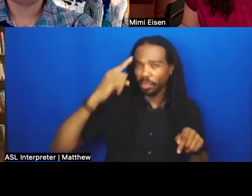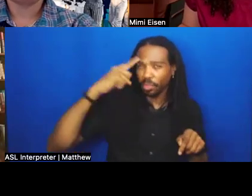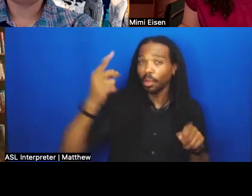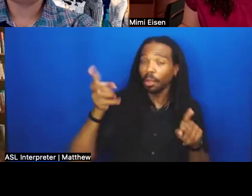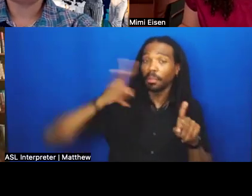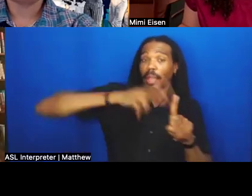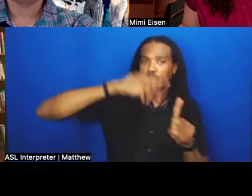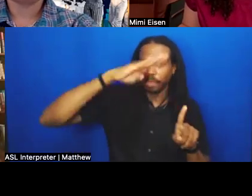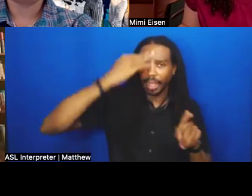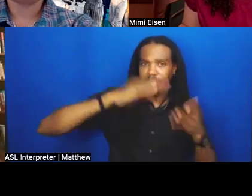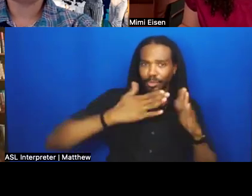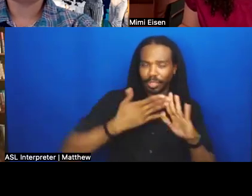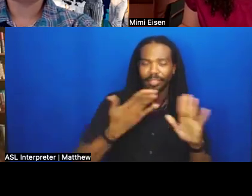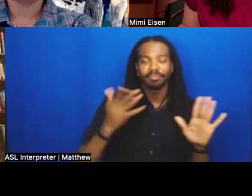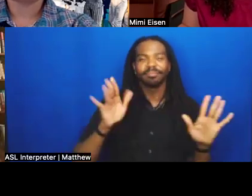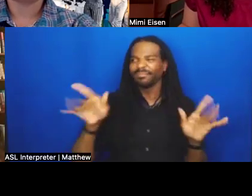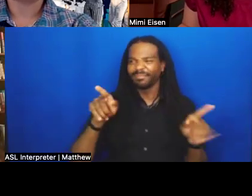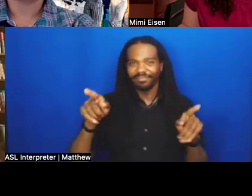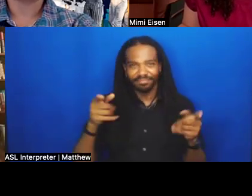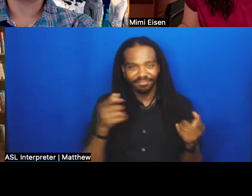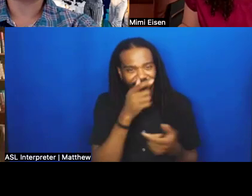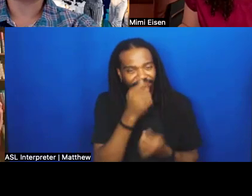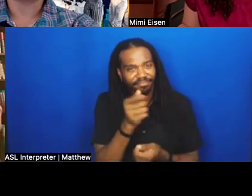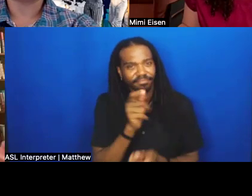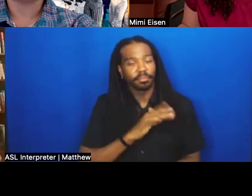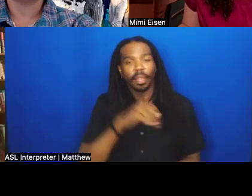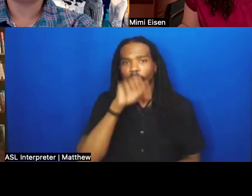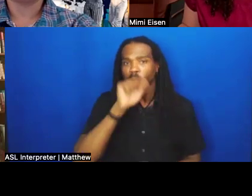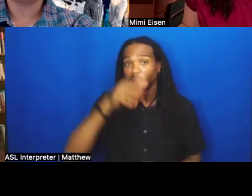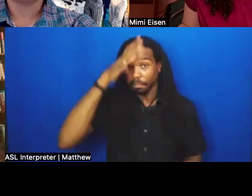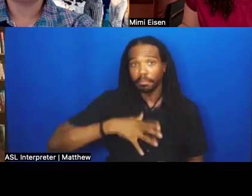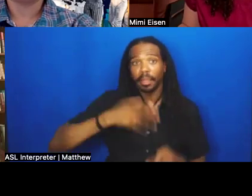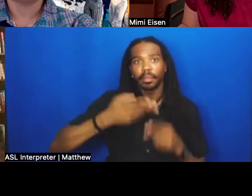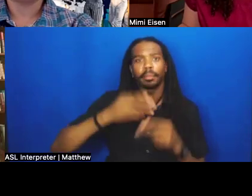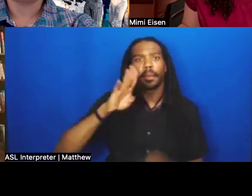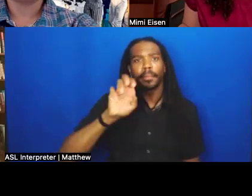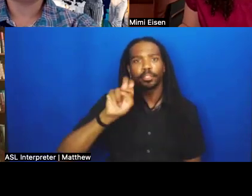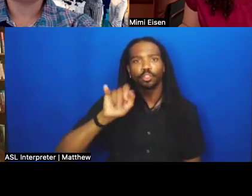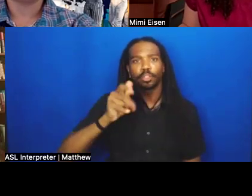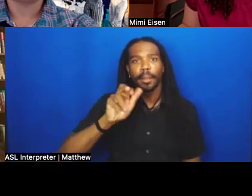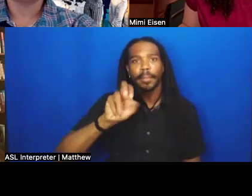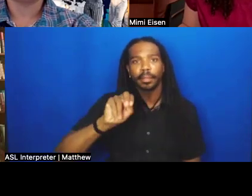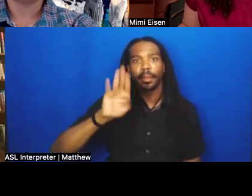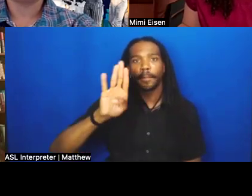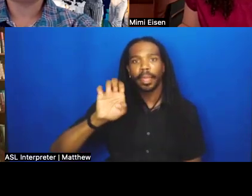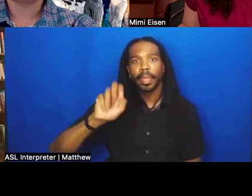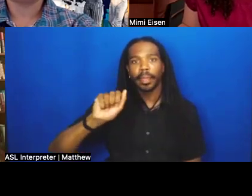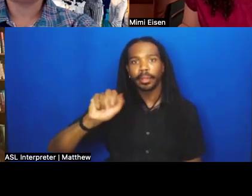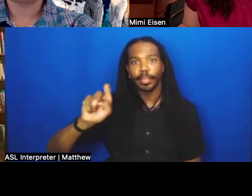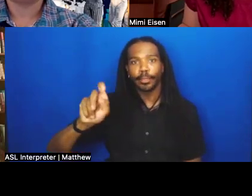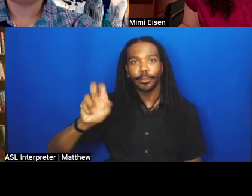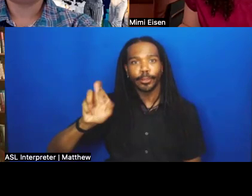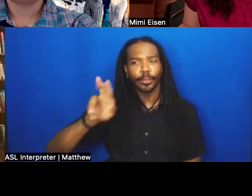really love the way Benjamin Banneker did that, right? He was the brilliant Black mathematician,